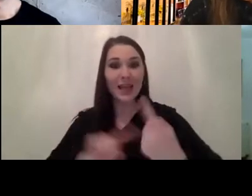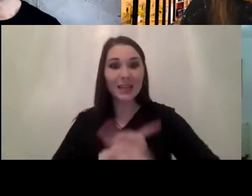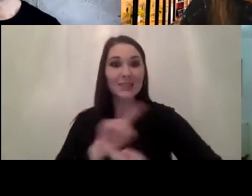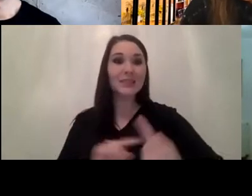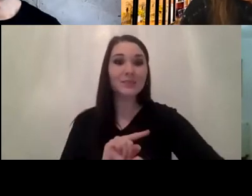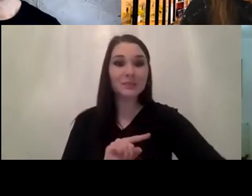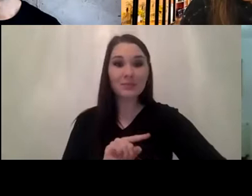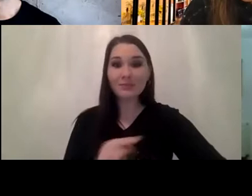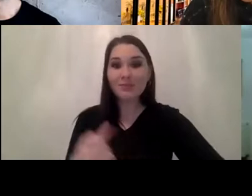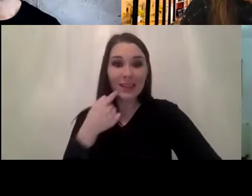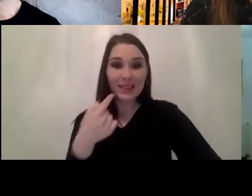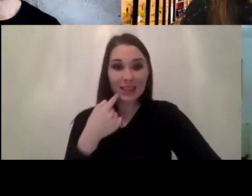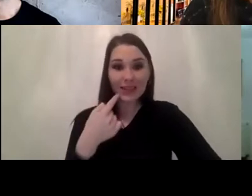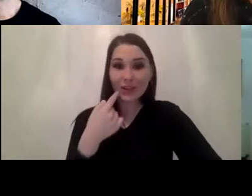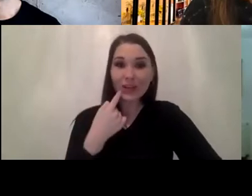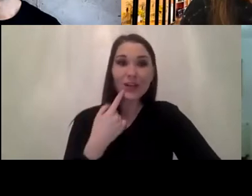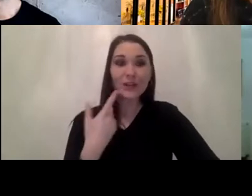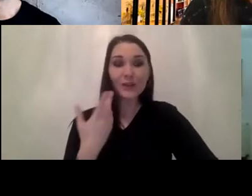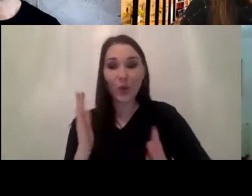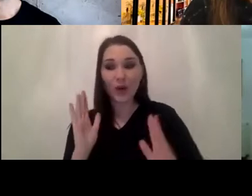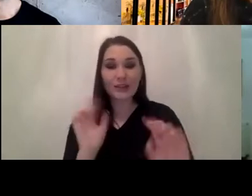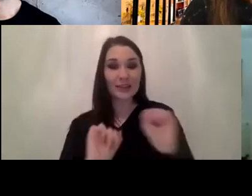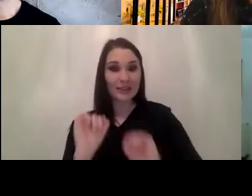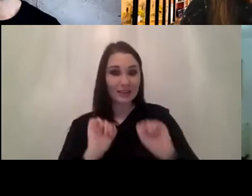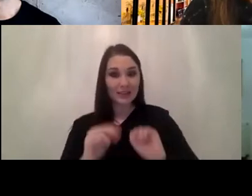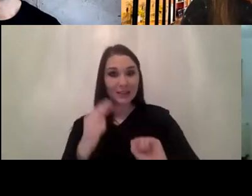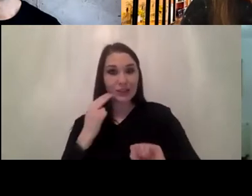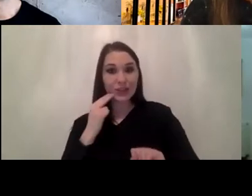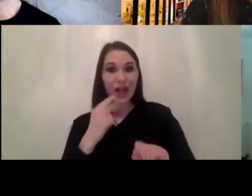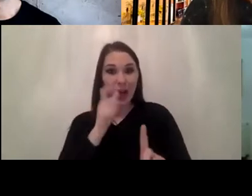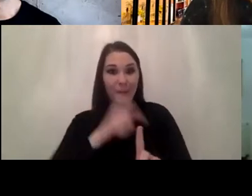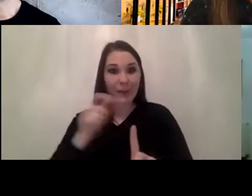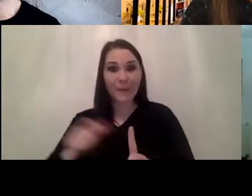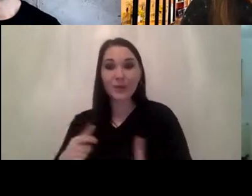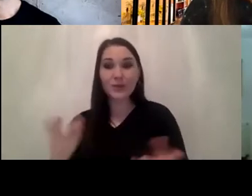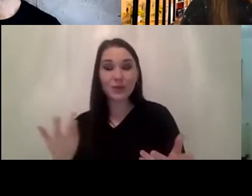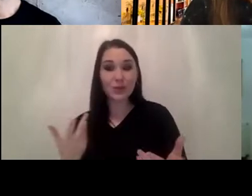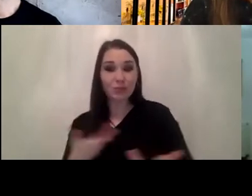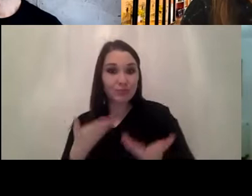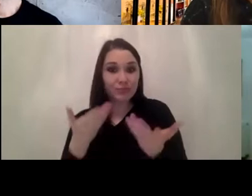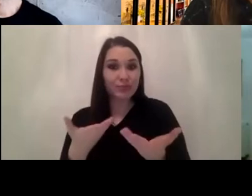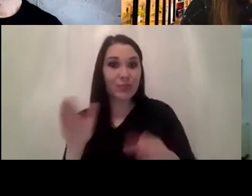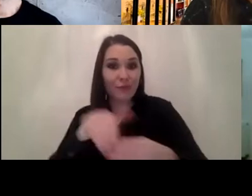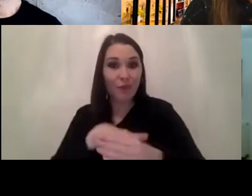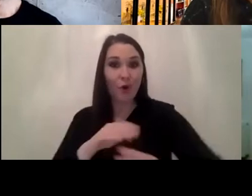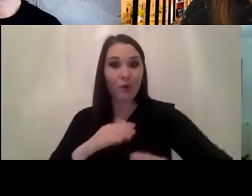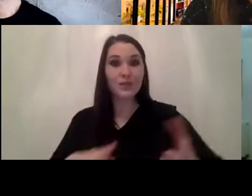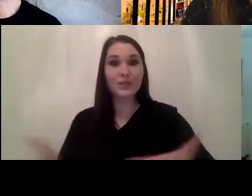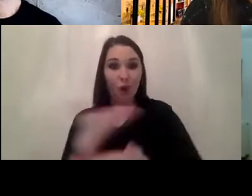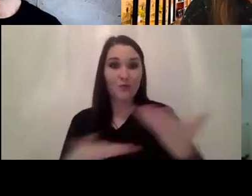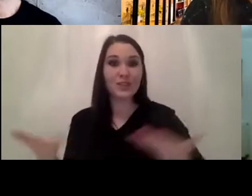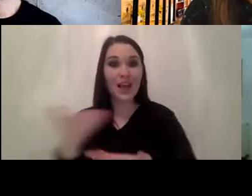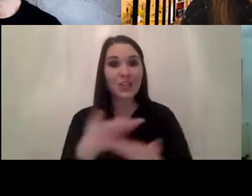it's easier for the more introverted people to contribute to the conversation. So I think there's definitely nice things that have come from